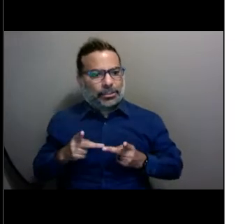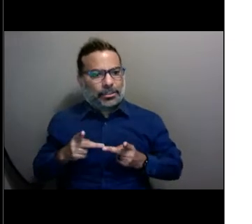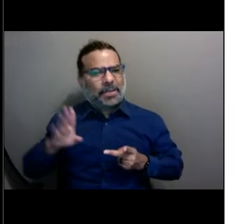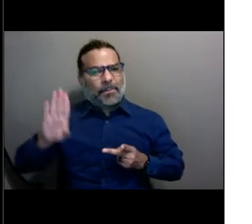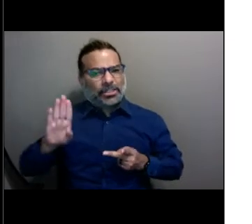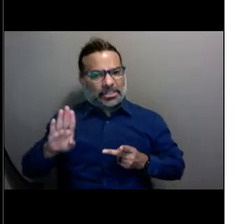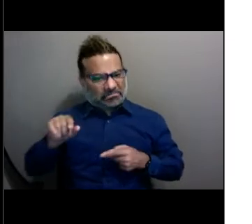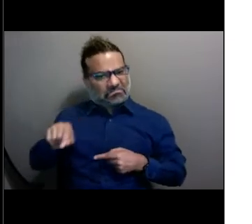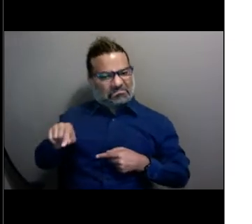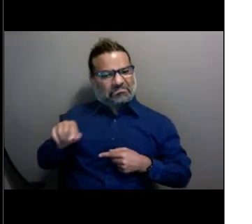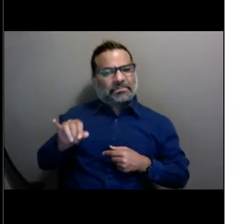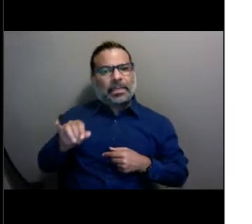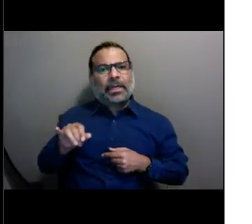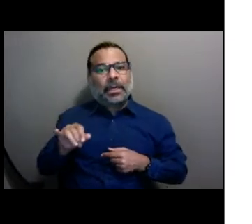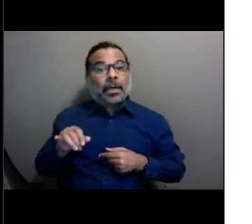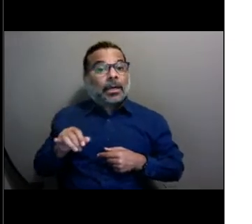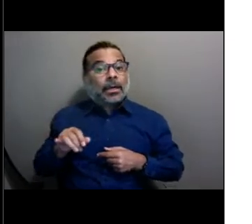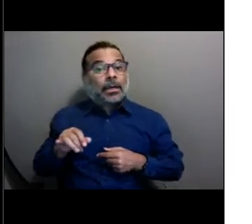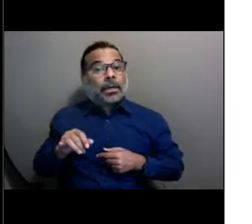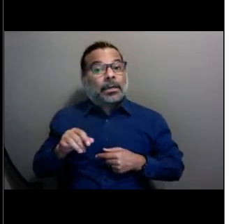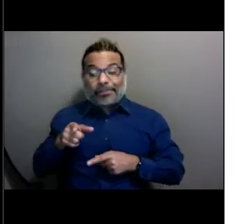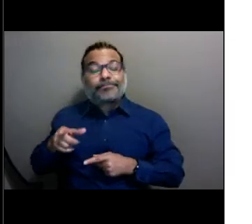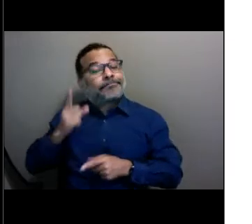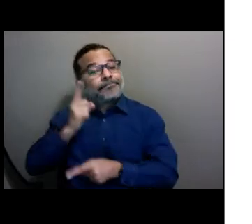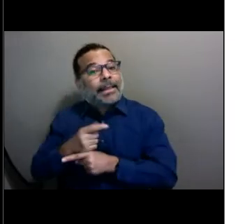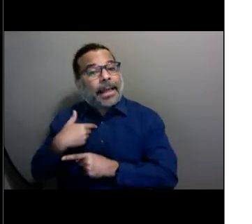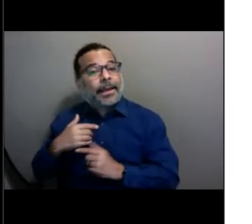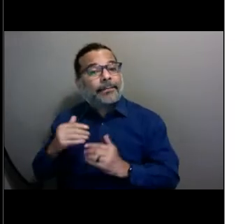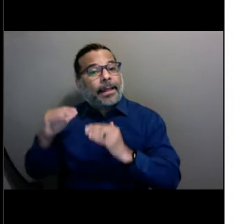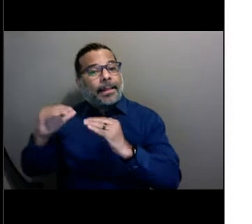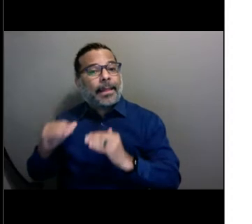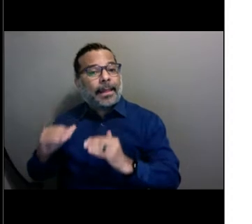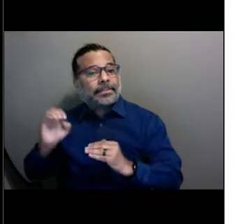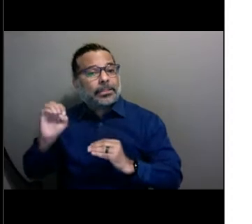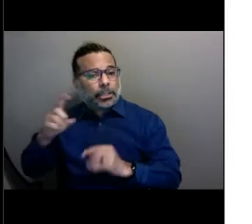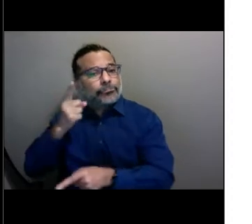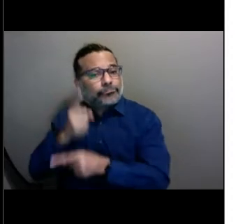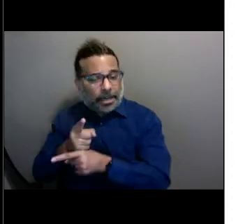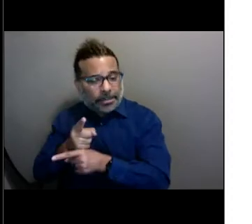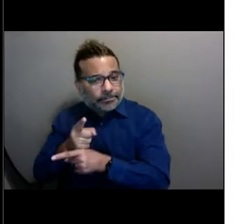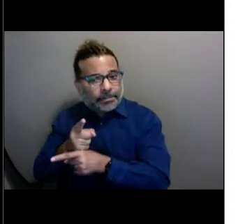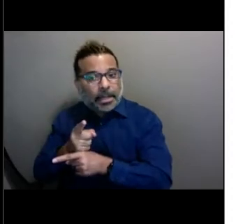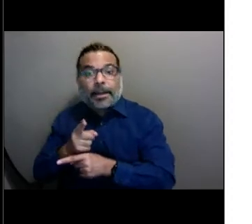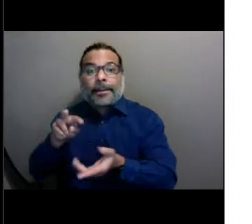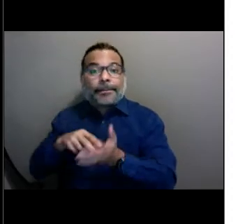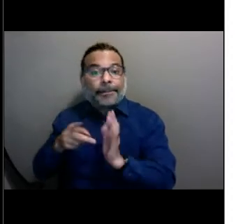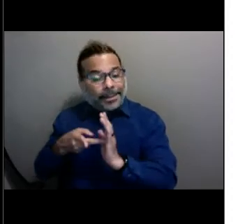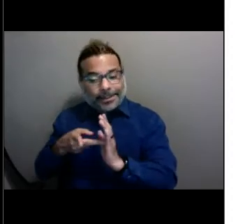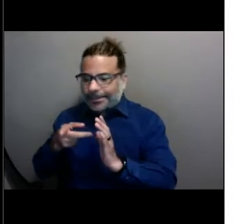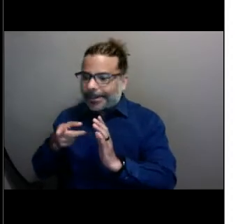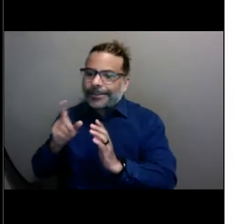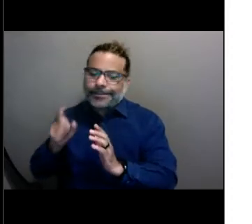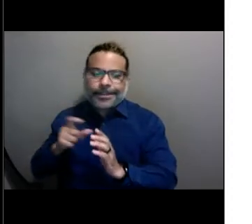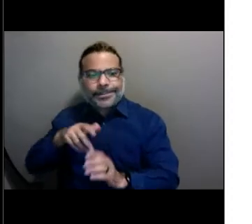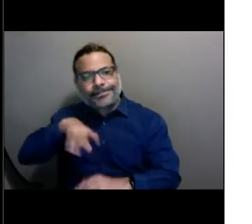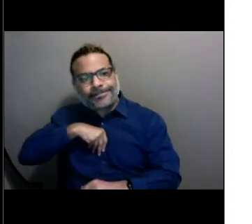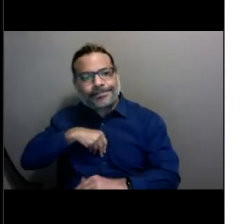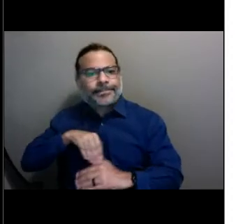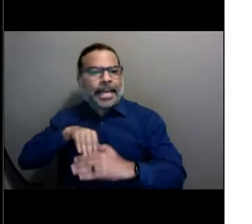with disabilities have lower educational attainment, which place them into lower, entry-level position. But it's